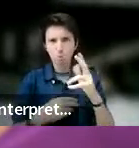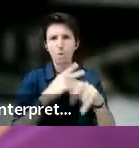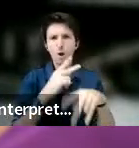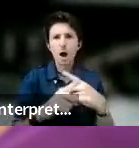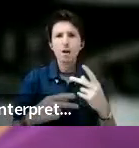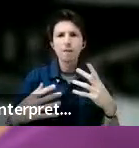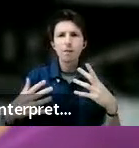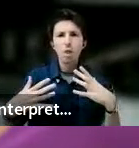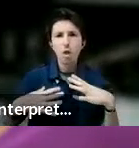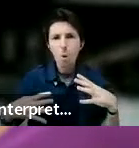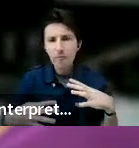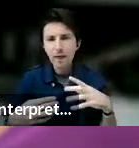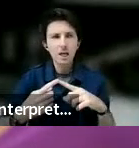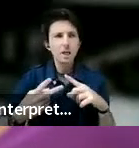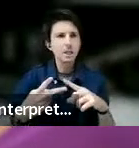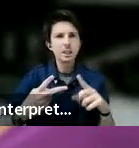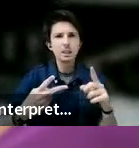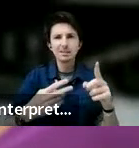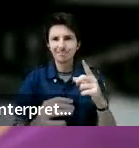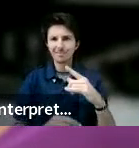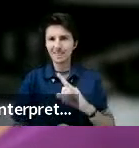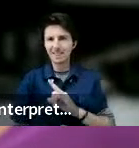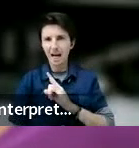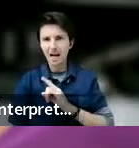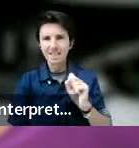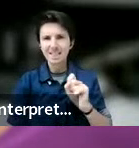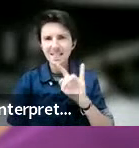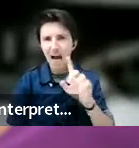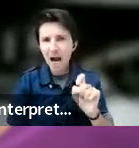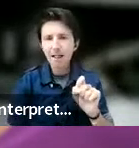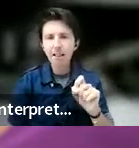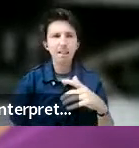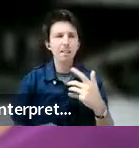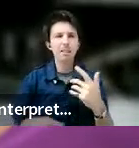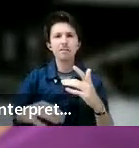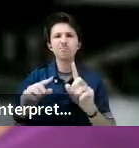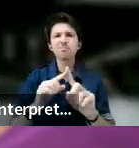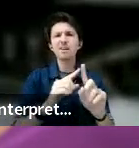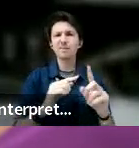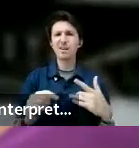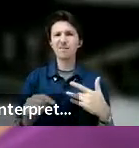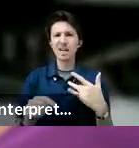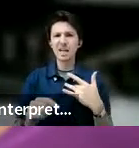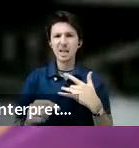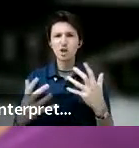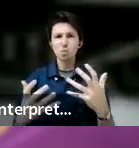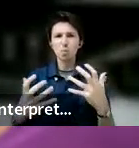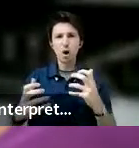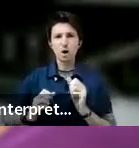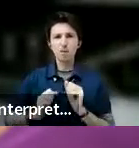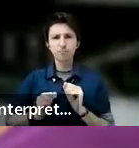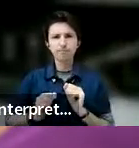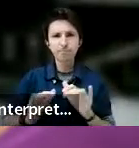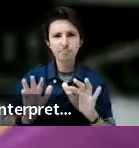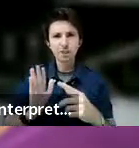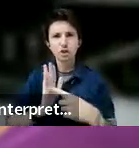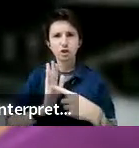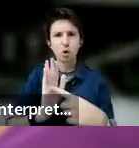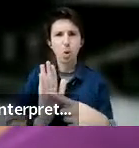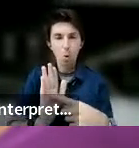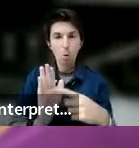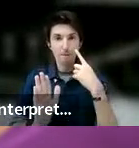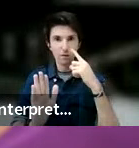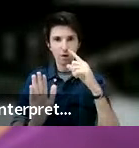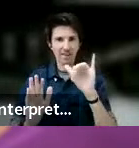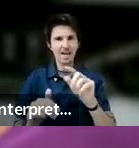you wear while you're engaged for services on the TV or the theatrical production. And they will always call